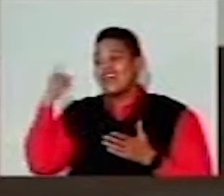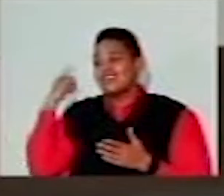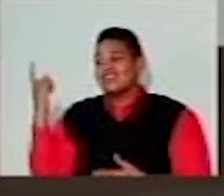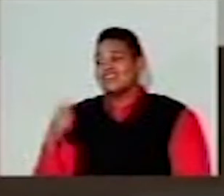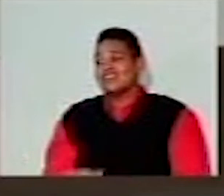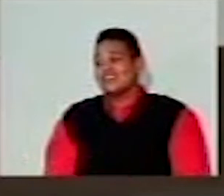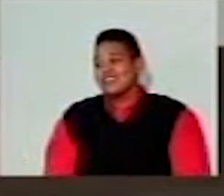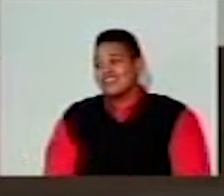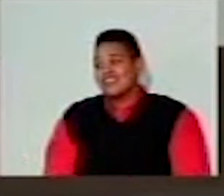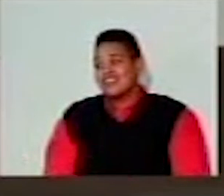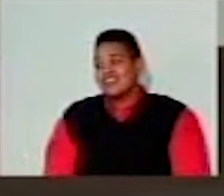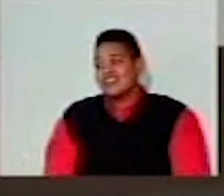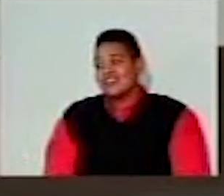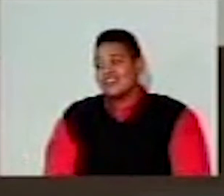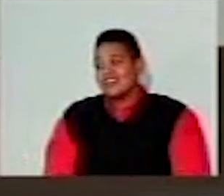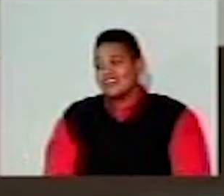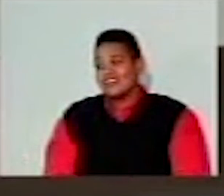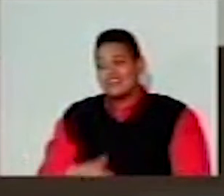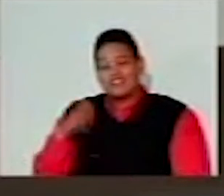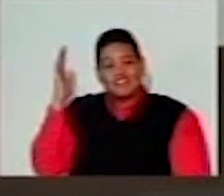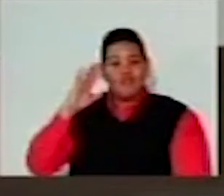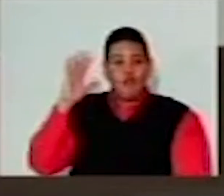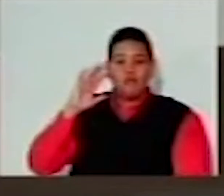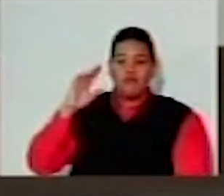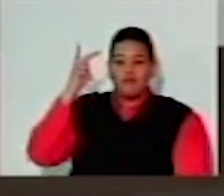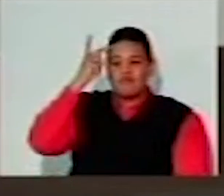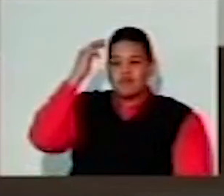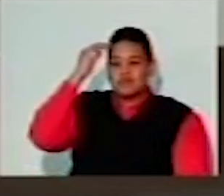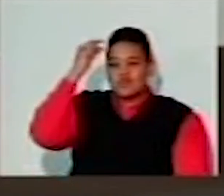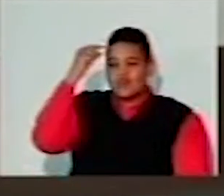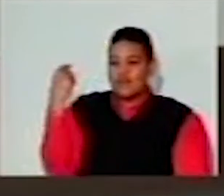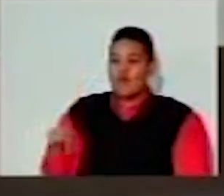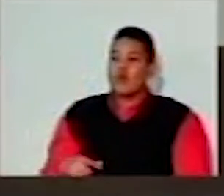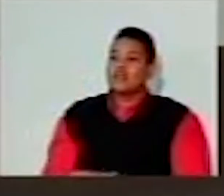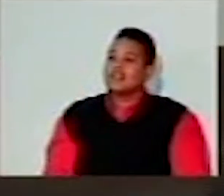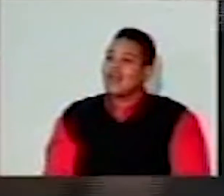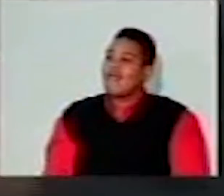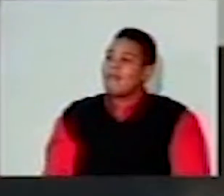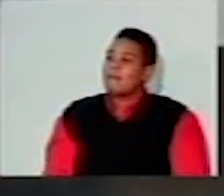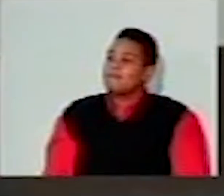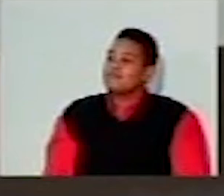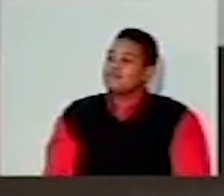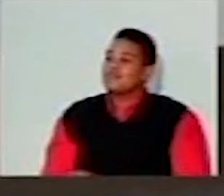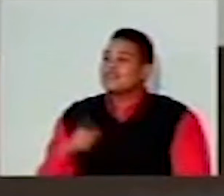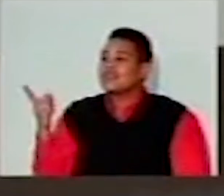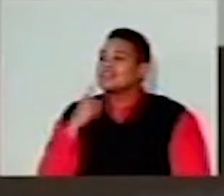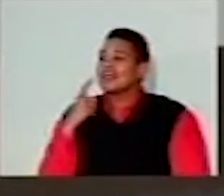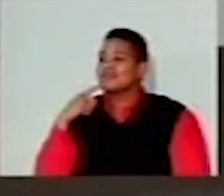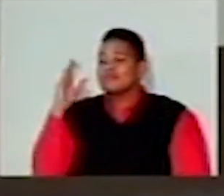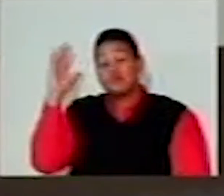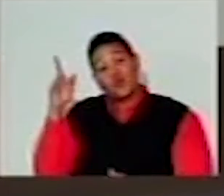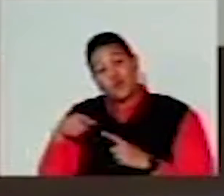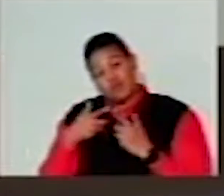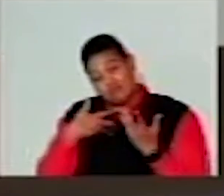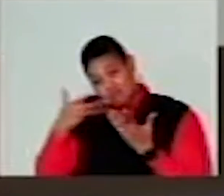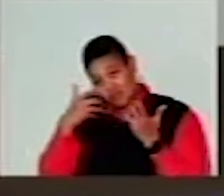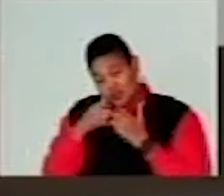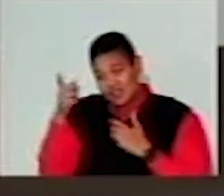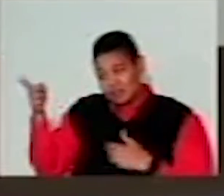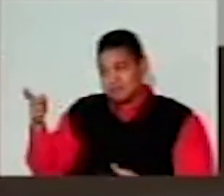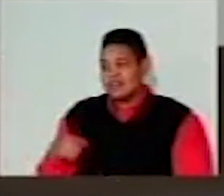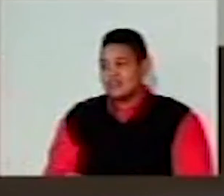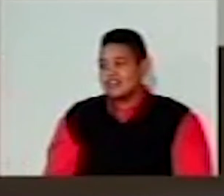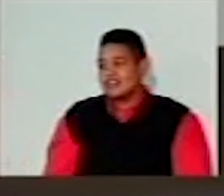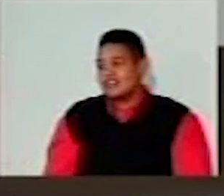Bruce. Former Prime Minister Golden. And he's saying, Mr. Speaker, when I spoke with him,